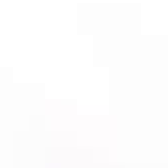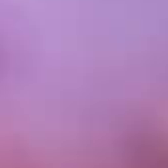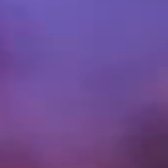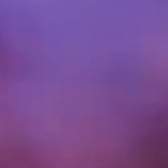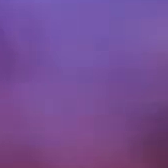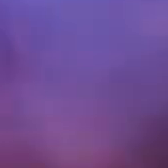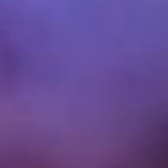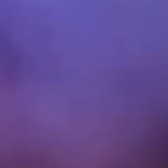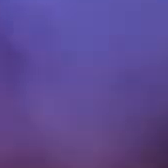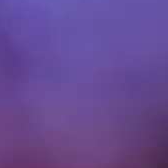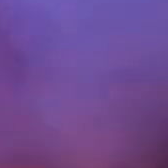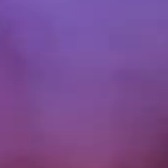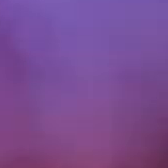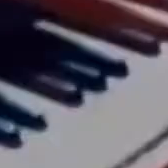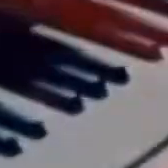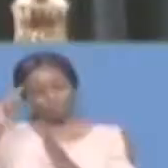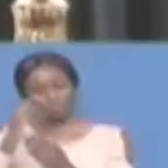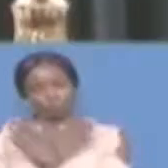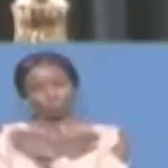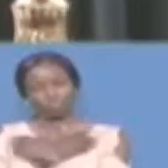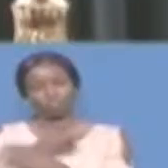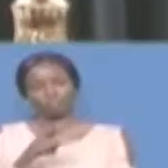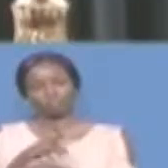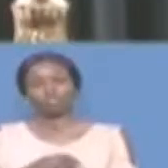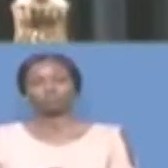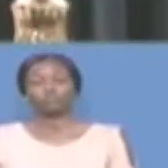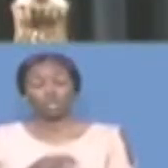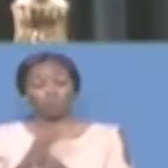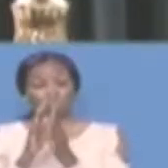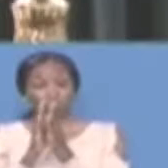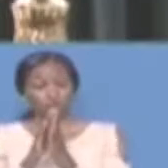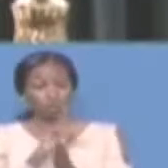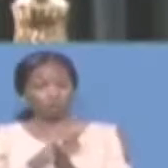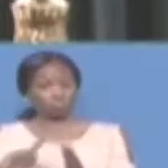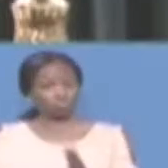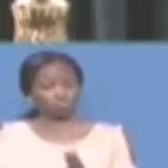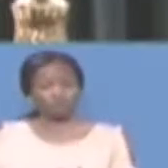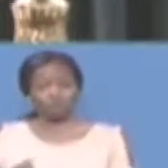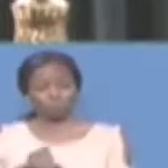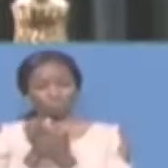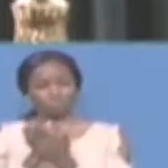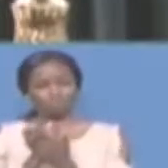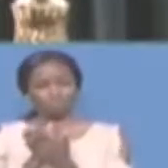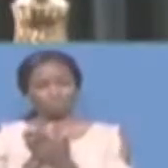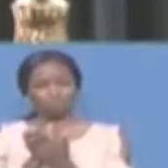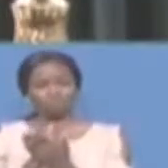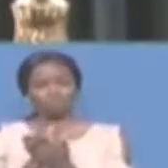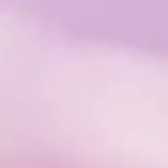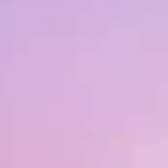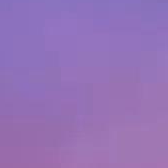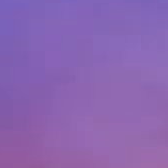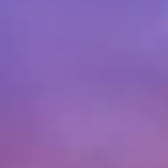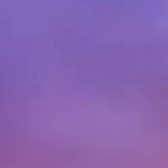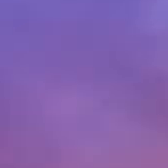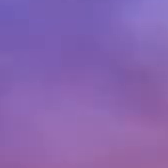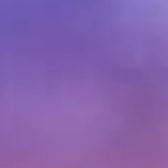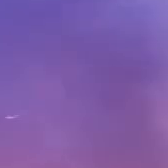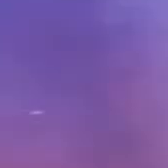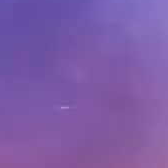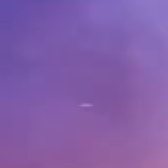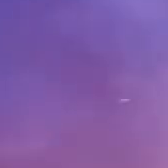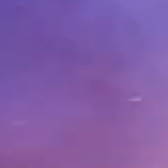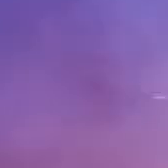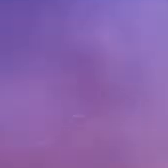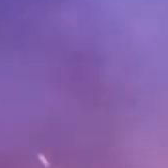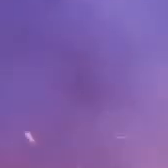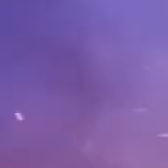Cathedral at 11 a.m. Pray that the Lord Jesus Christ may raise you to be a witness.